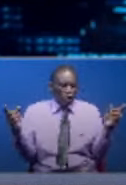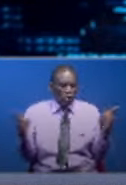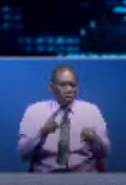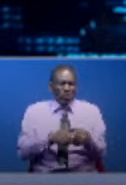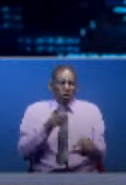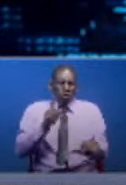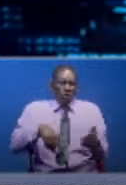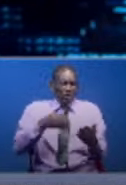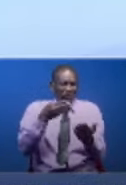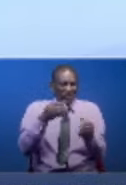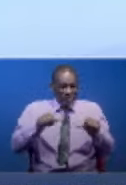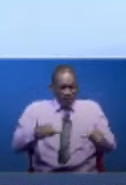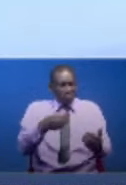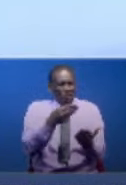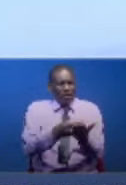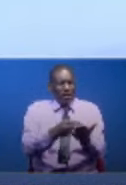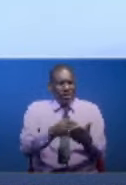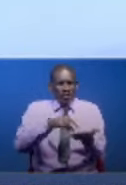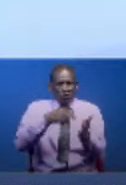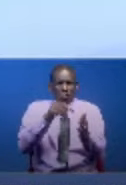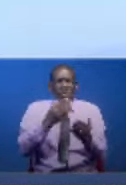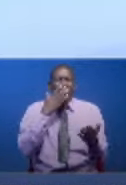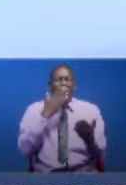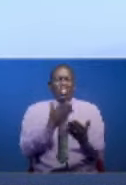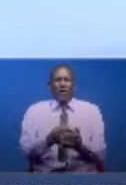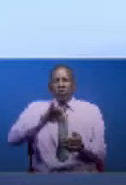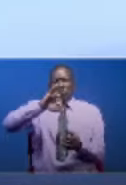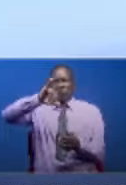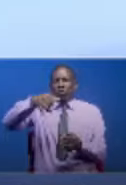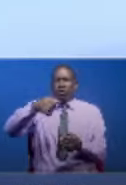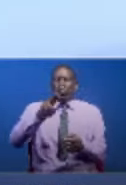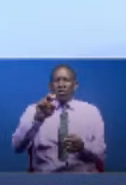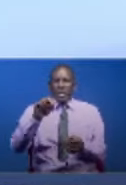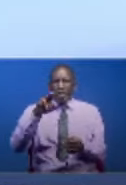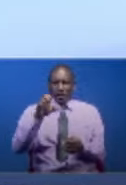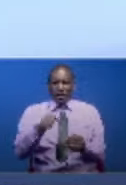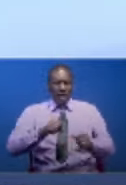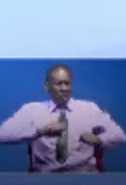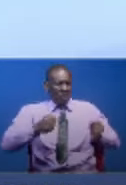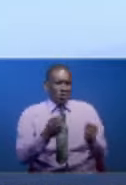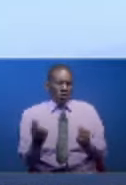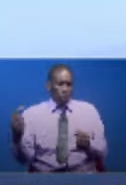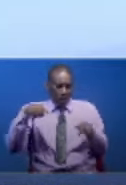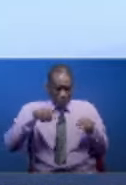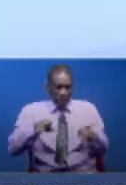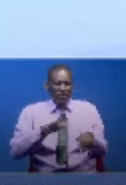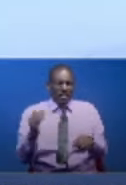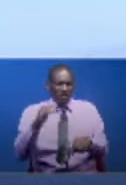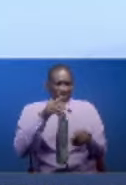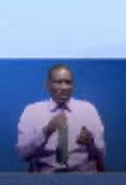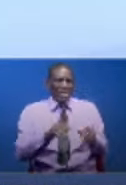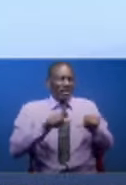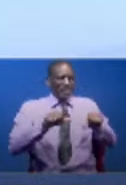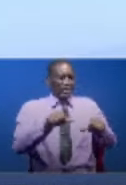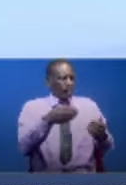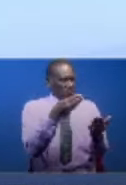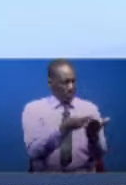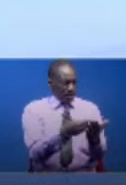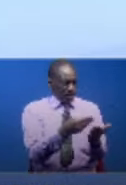finance? No, thank you very much, Julians. And again, it's a pleasure to be here with you this evening. So sustainable